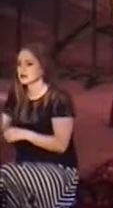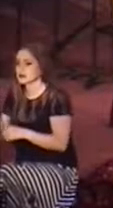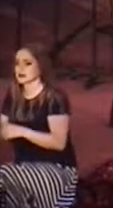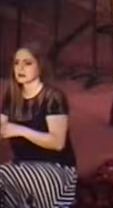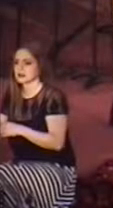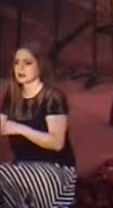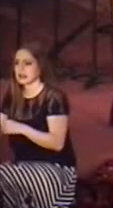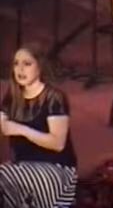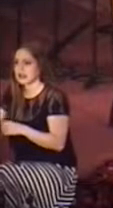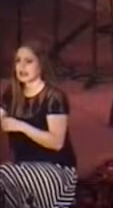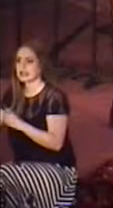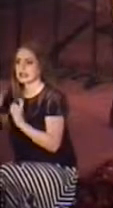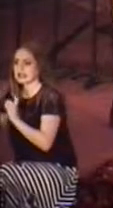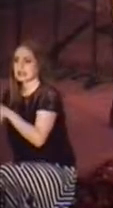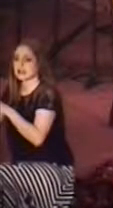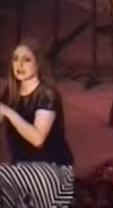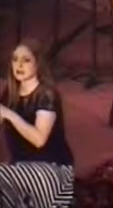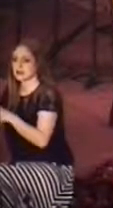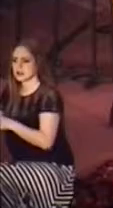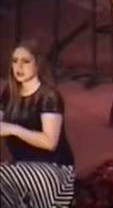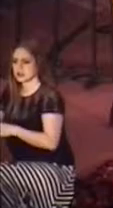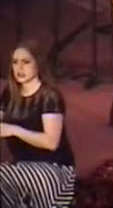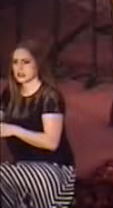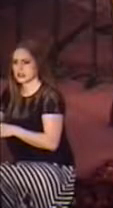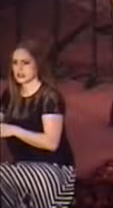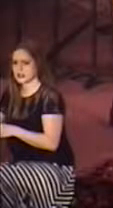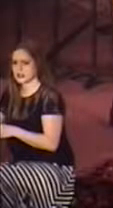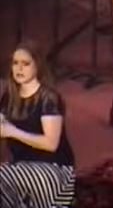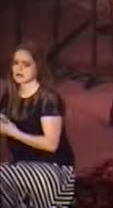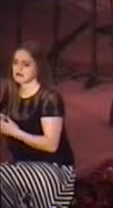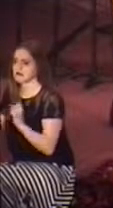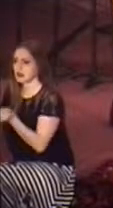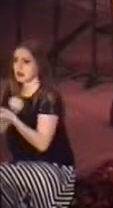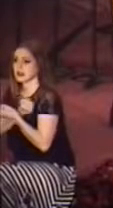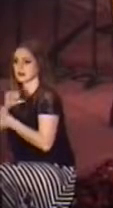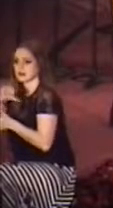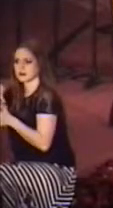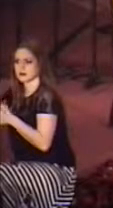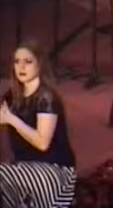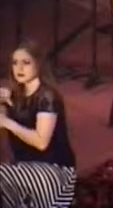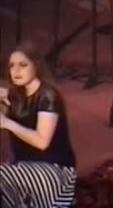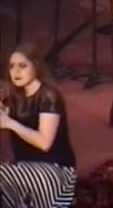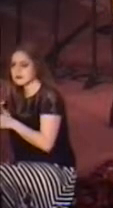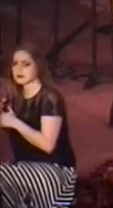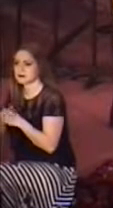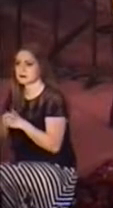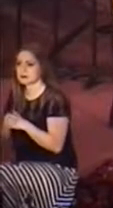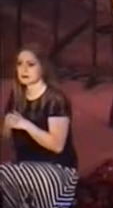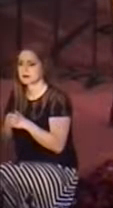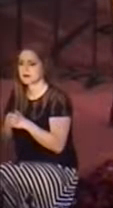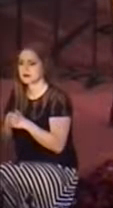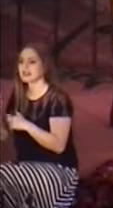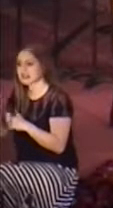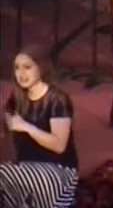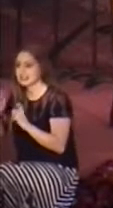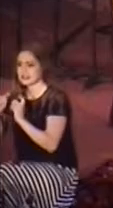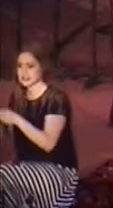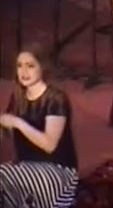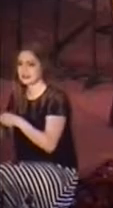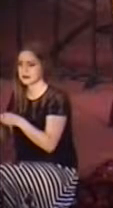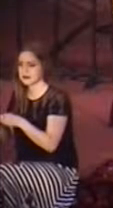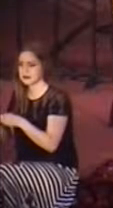charity, the love that we share with each other. That's the gift. That's what he gave. Here's